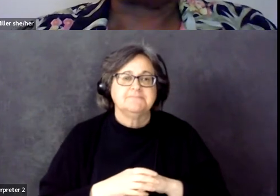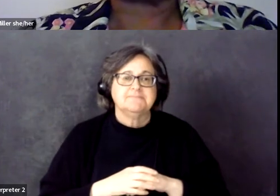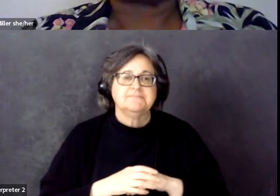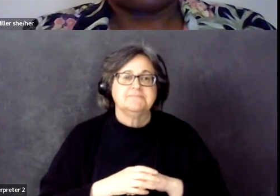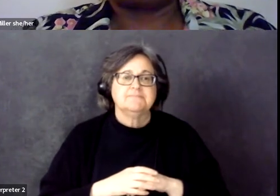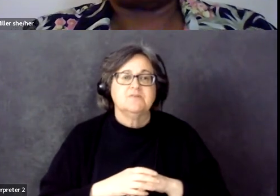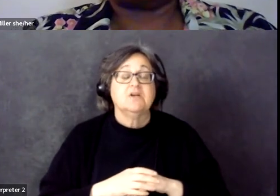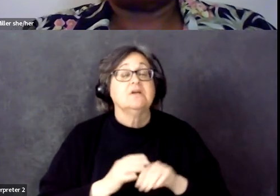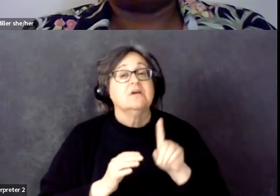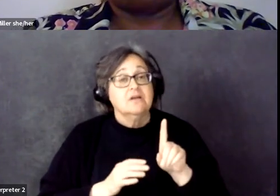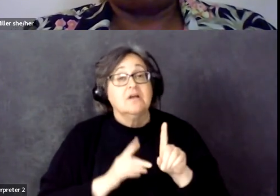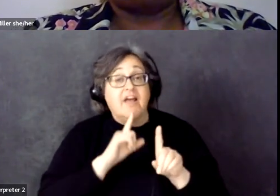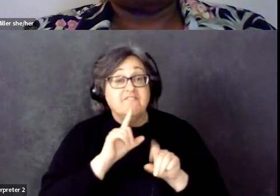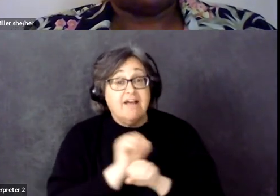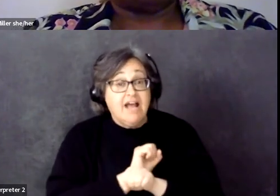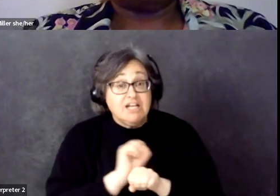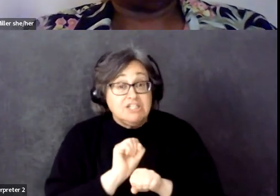And in fact,